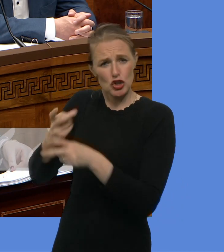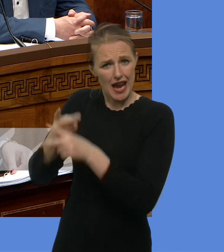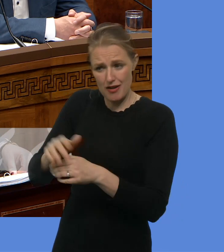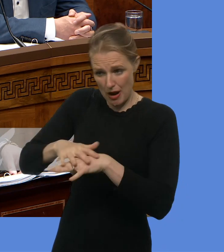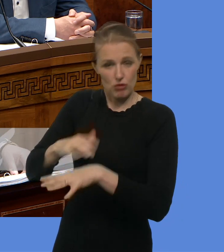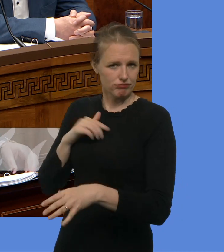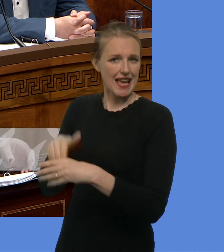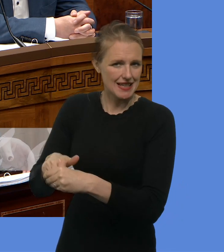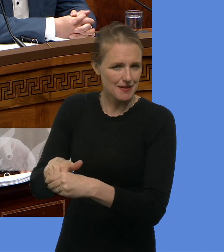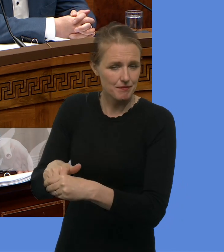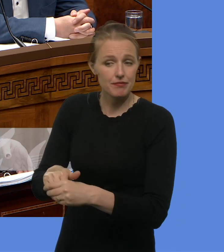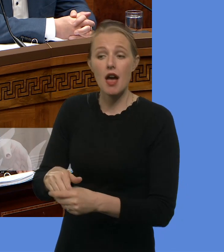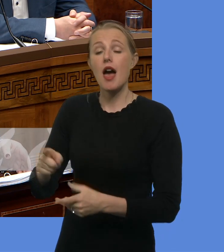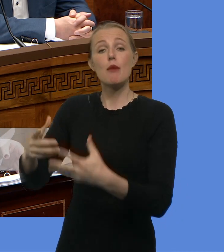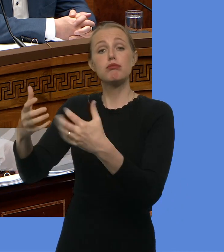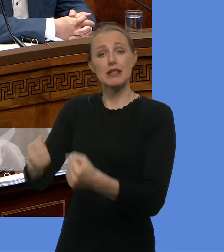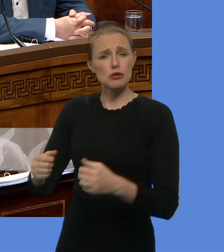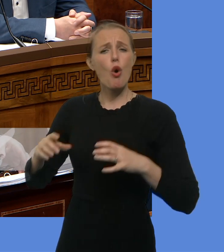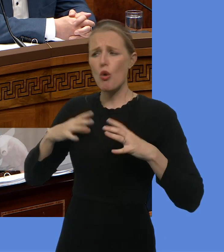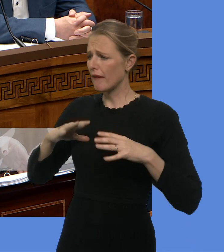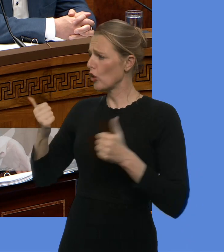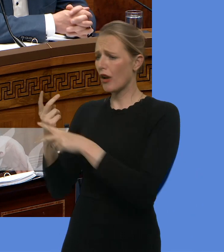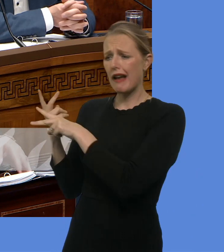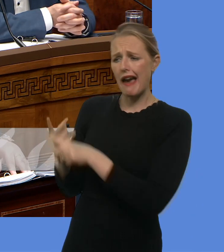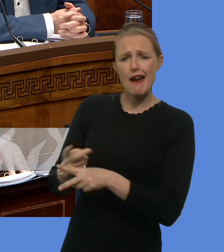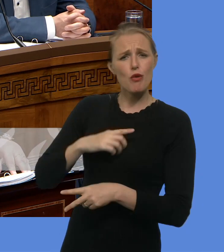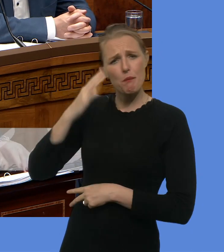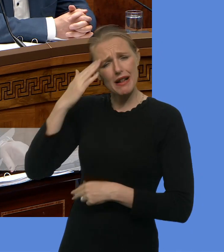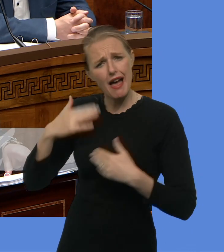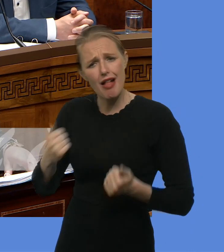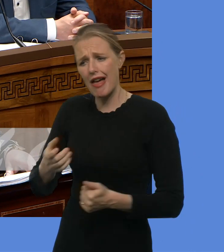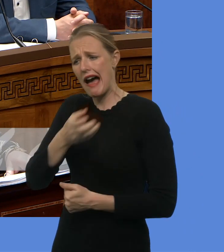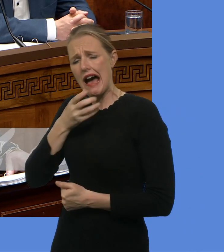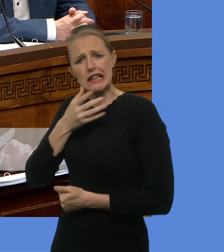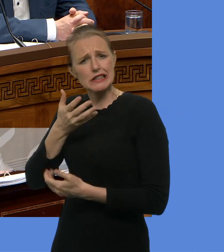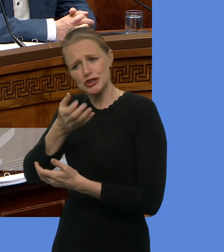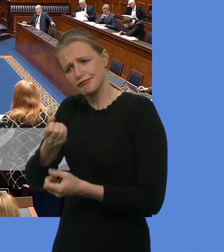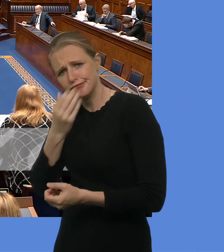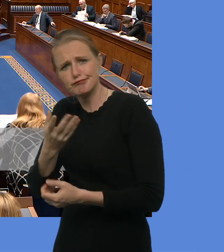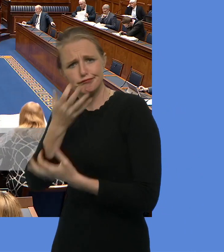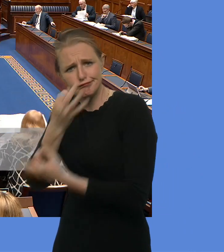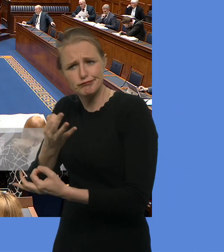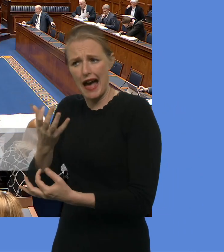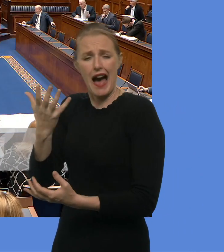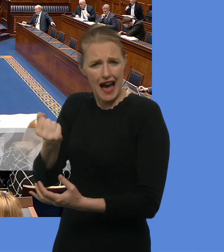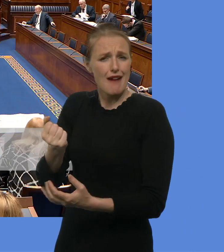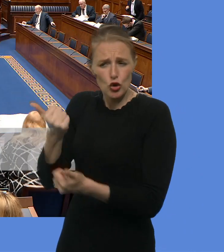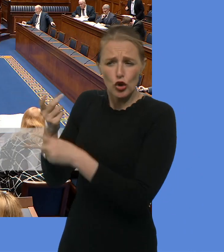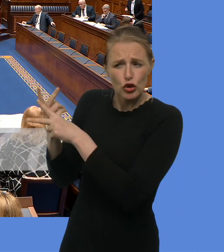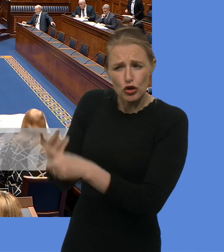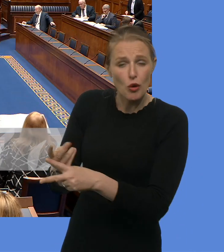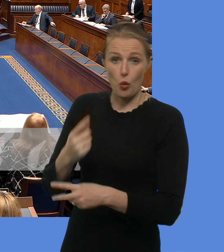already supported by good mental health and addiction health care, there is of course more we can achieve through collaborative working. Ms